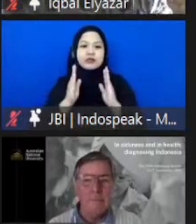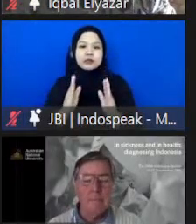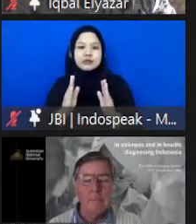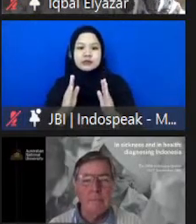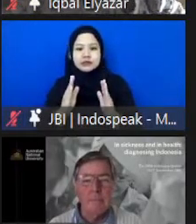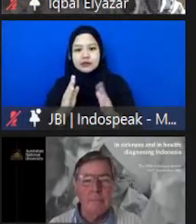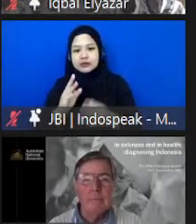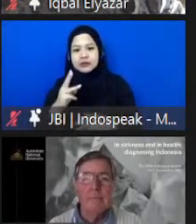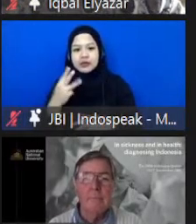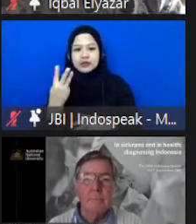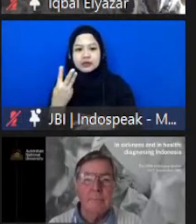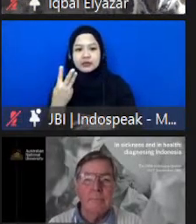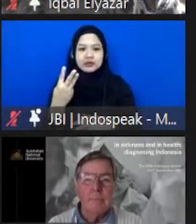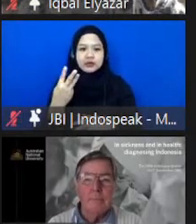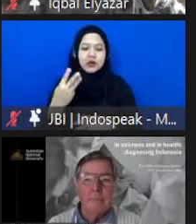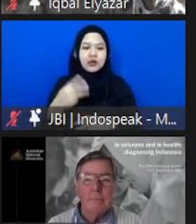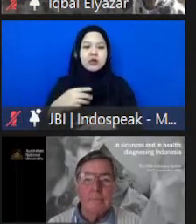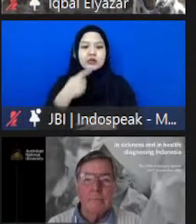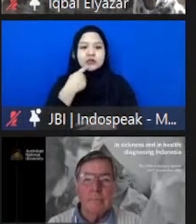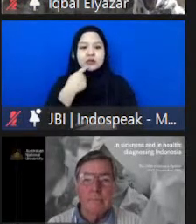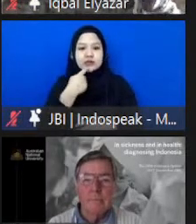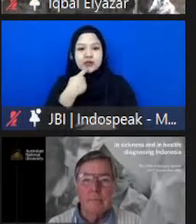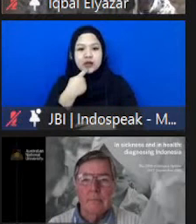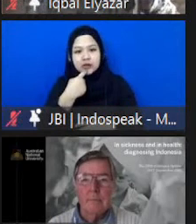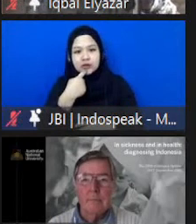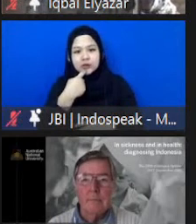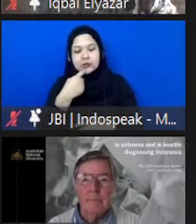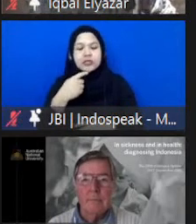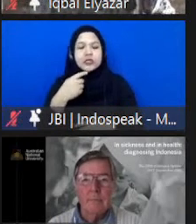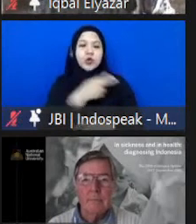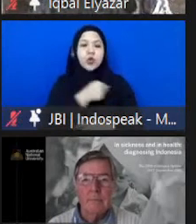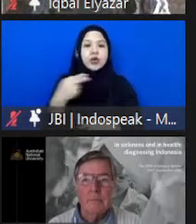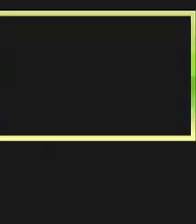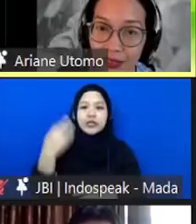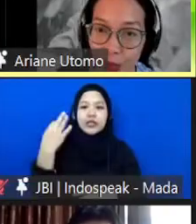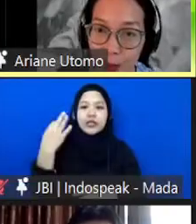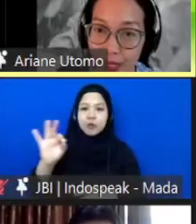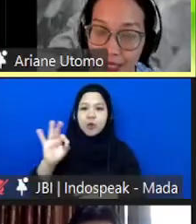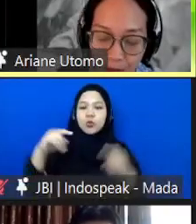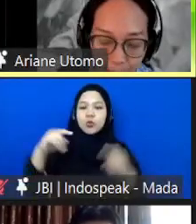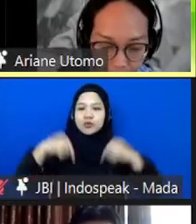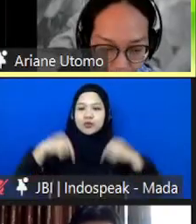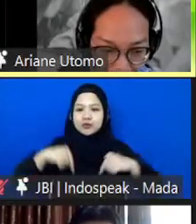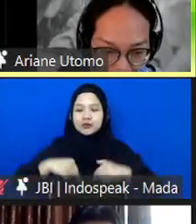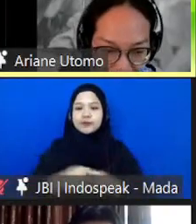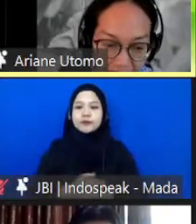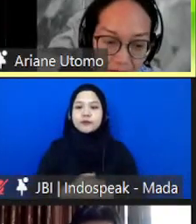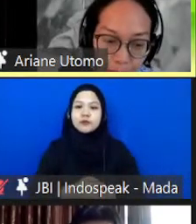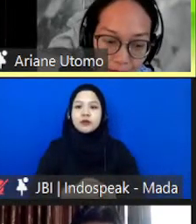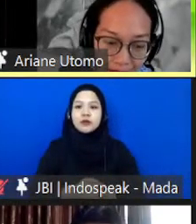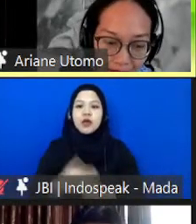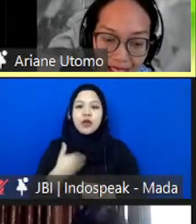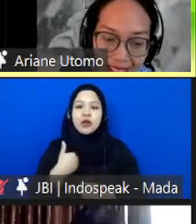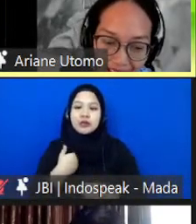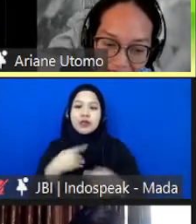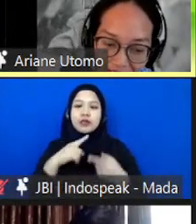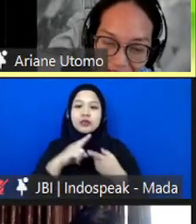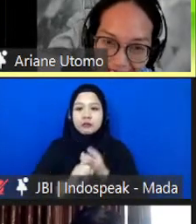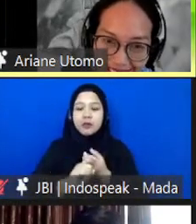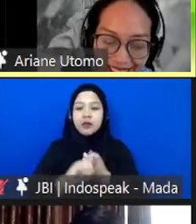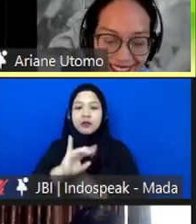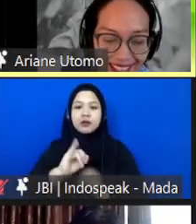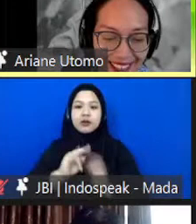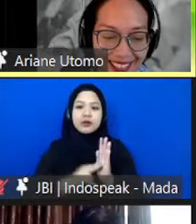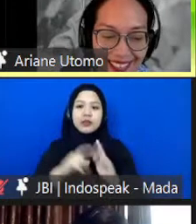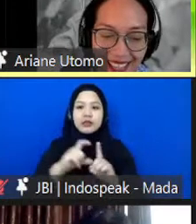Indonesian Update. I am here today with our colleagues from IndoSpeak. We have